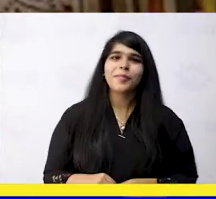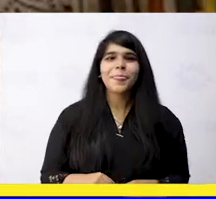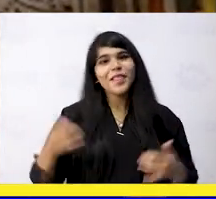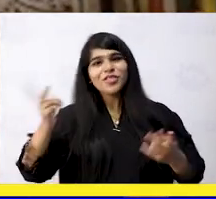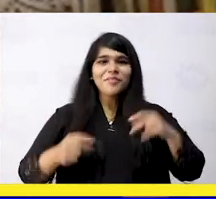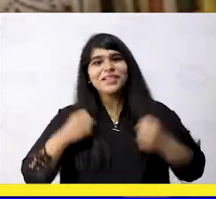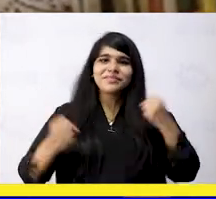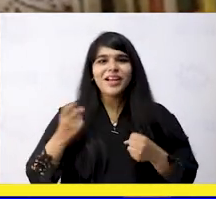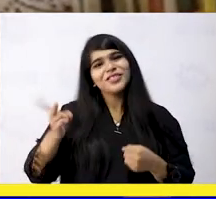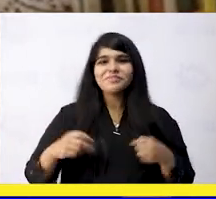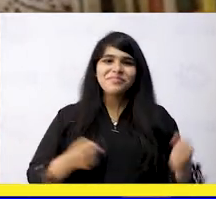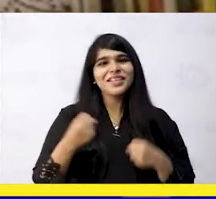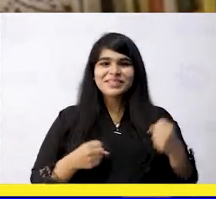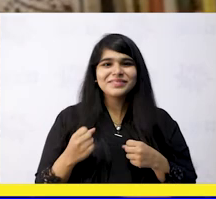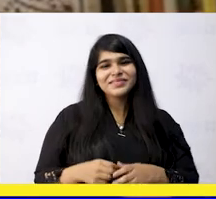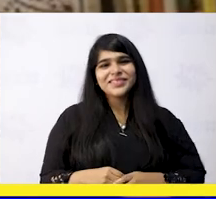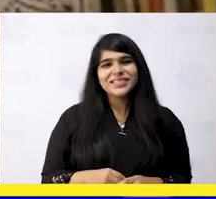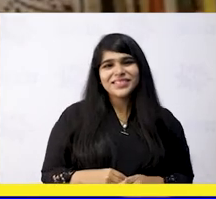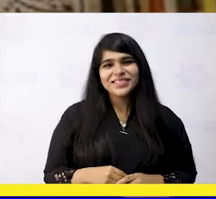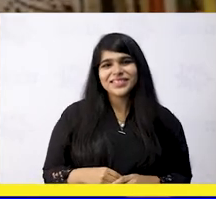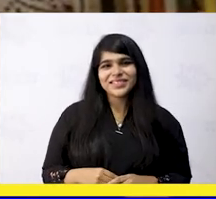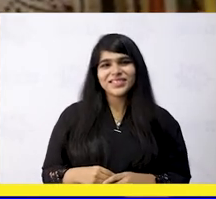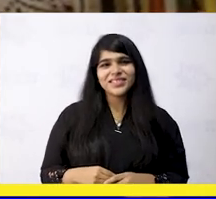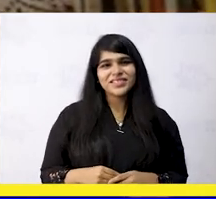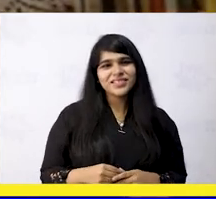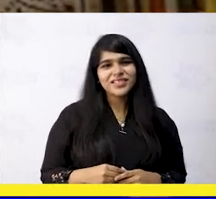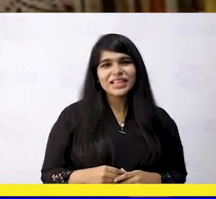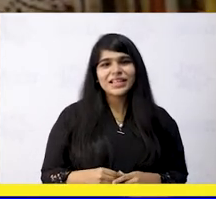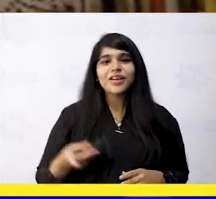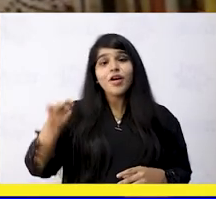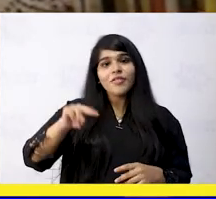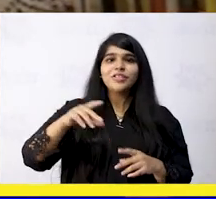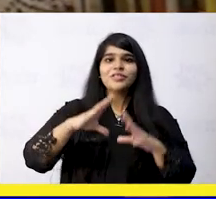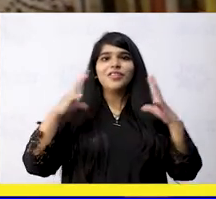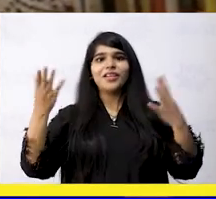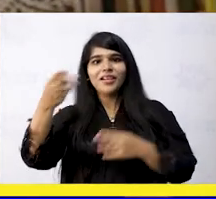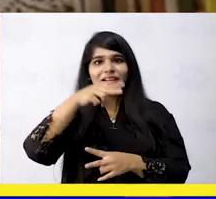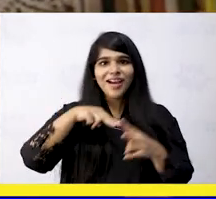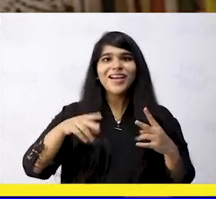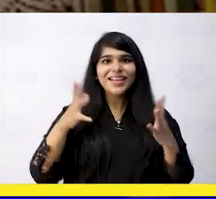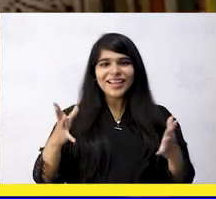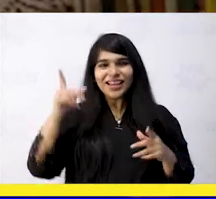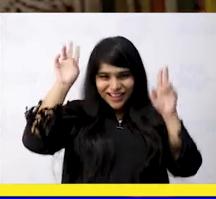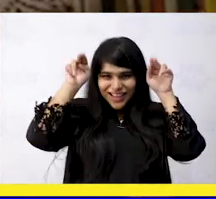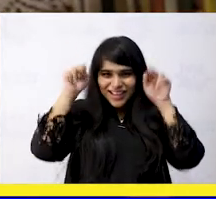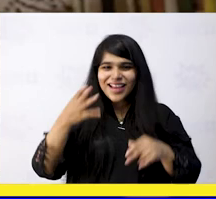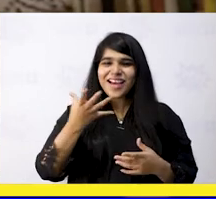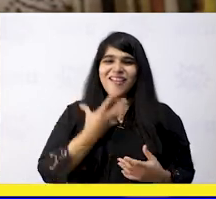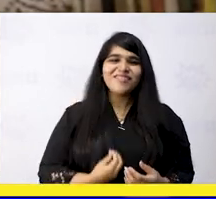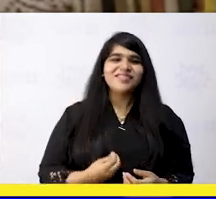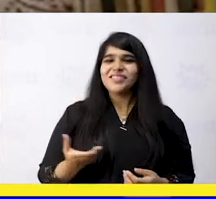Come on, tortoise! A re-race! And the tortoise put his little arm around the hare and said,